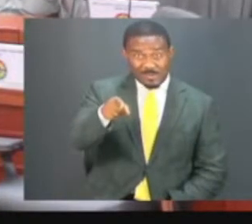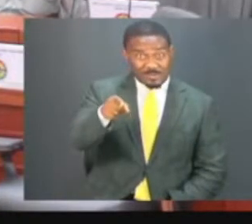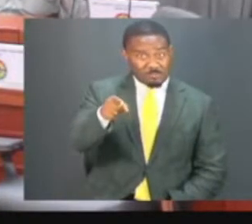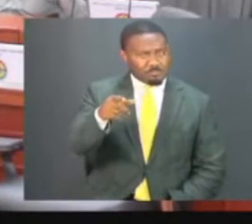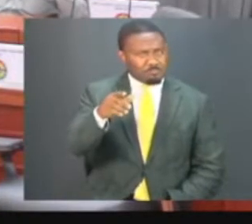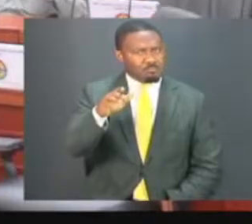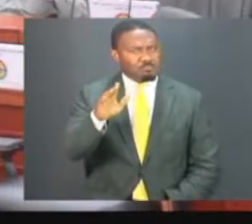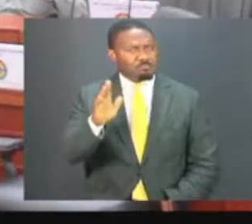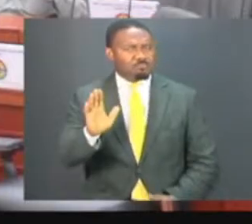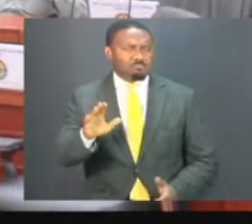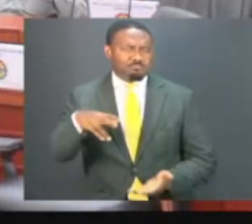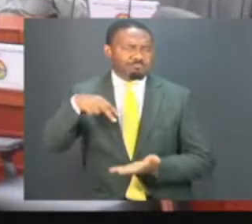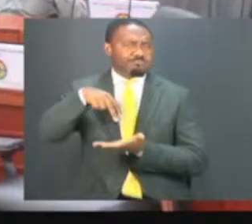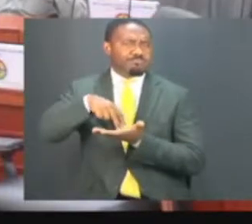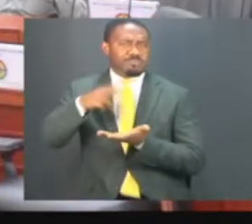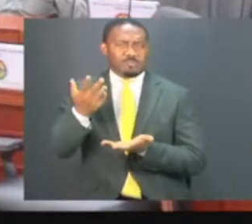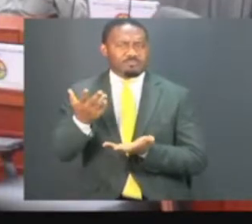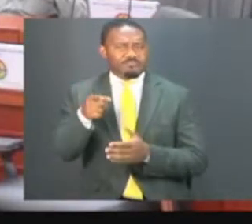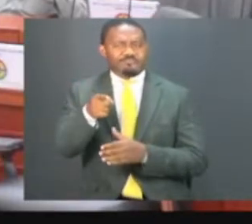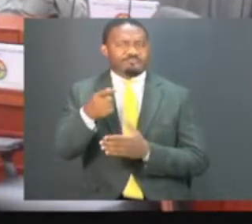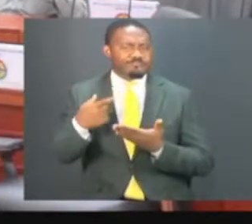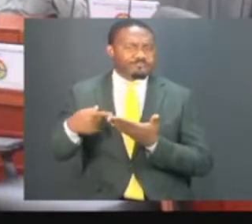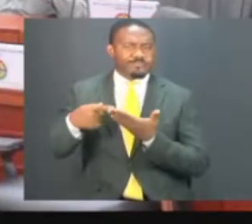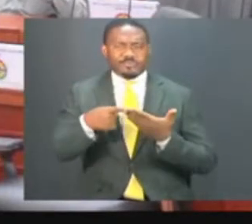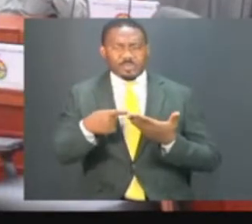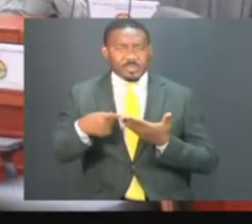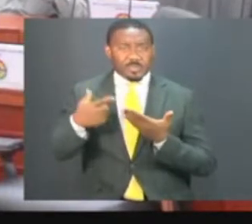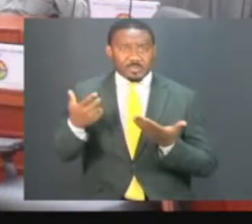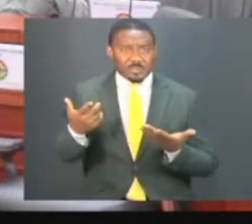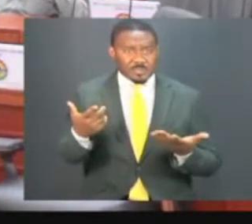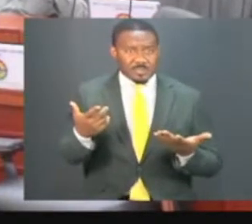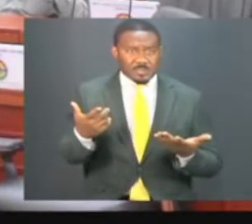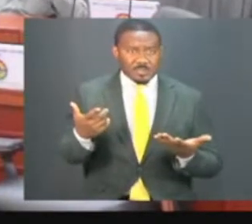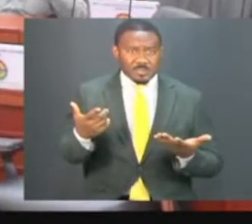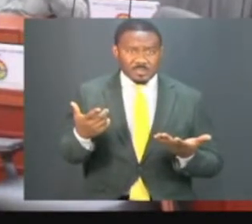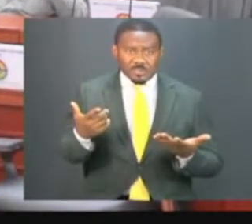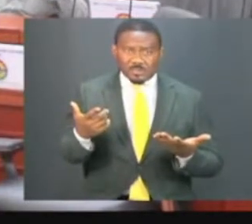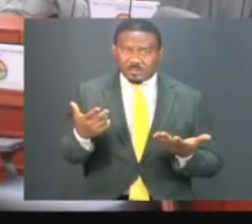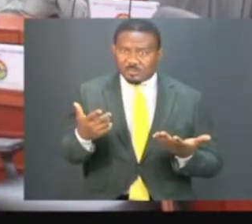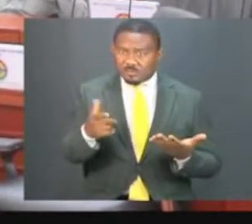and raised these issues, he did not stop at raising the issues.